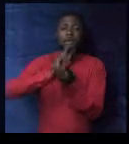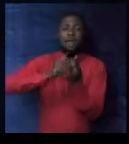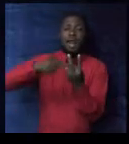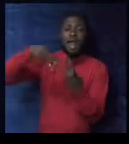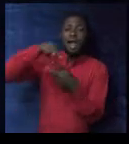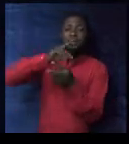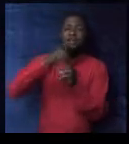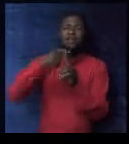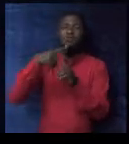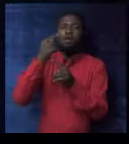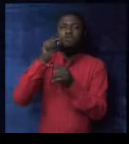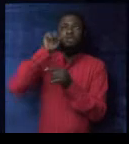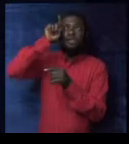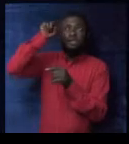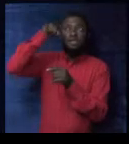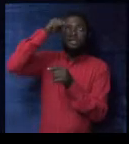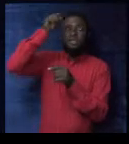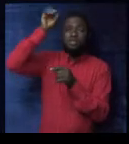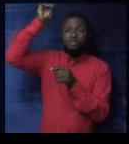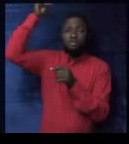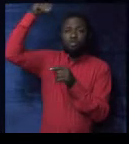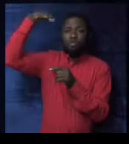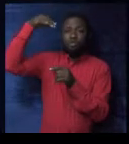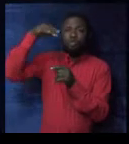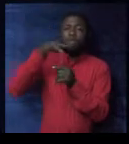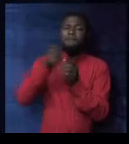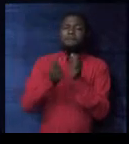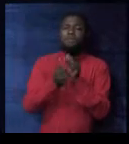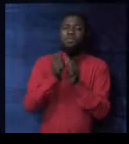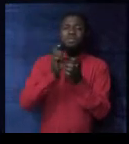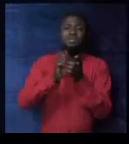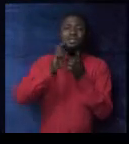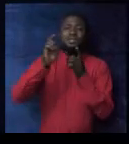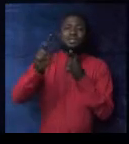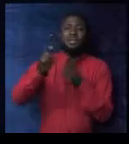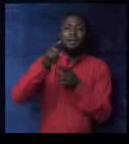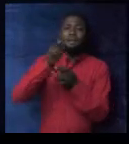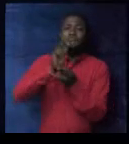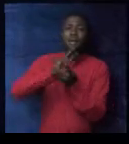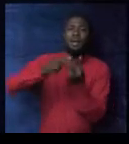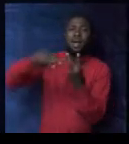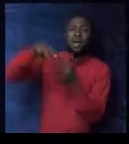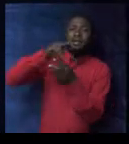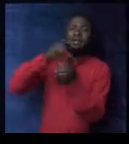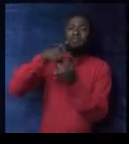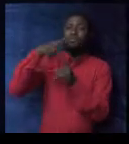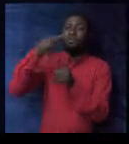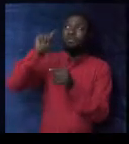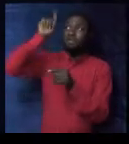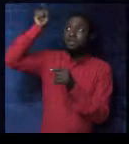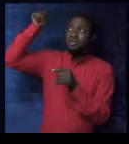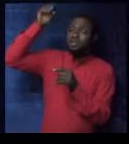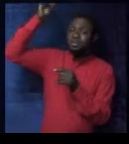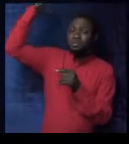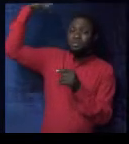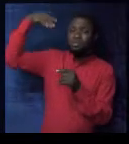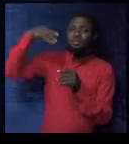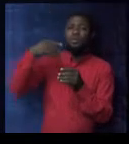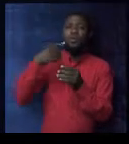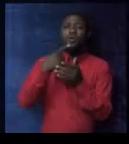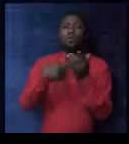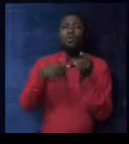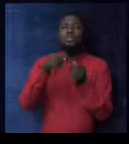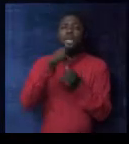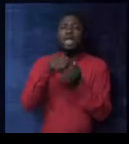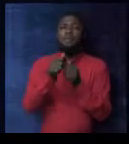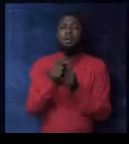the sun. It is the most distant planet from the sun. So now,